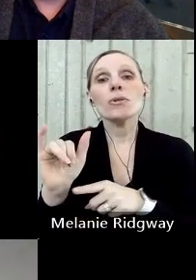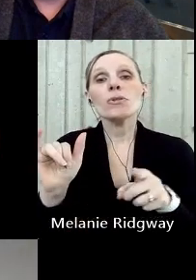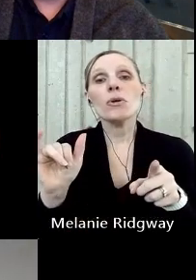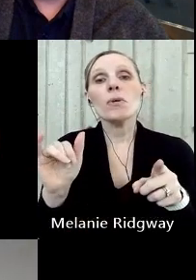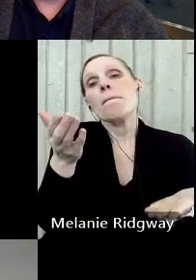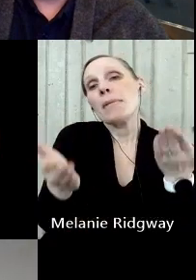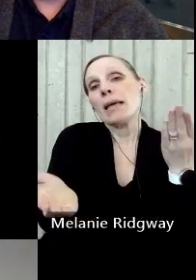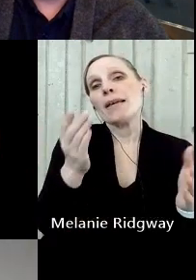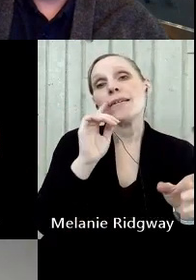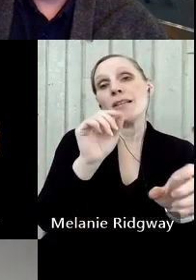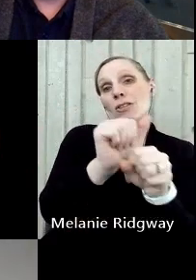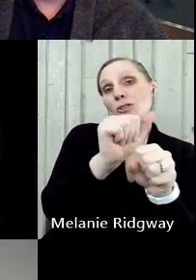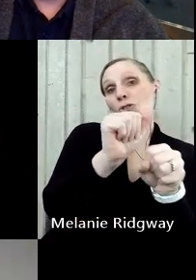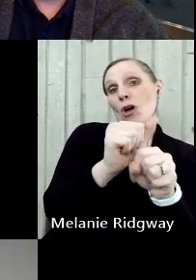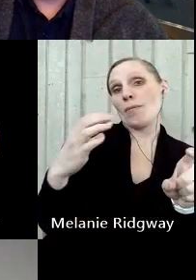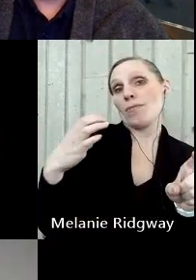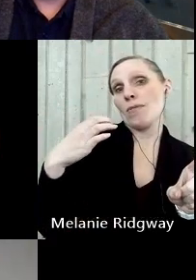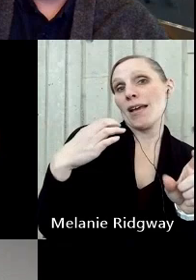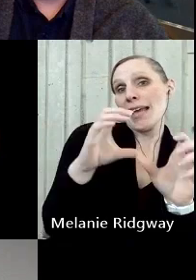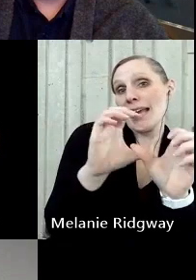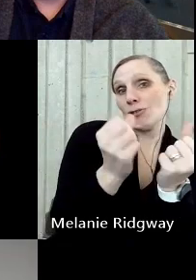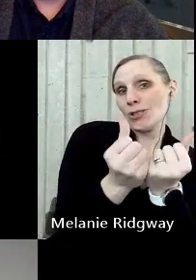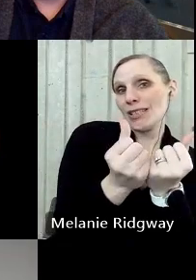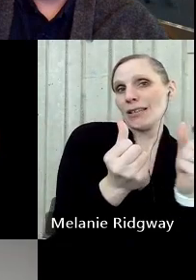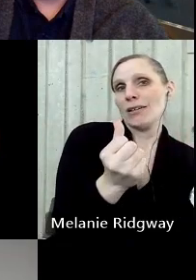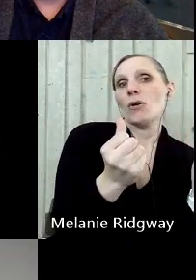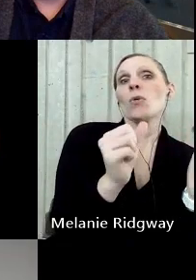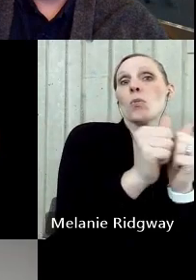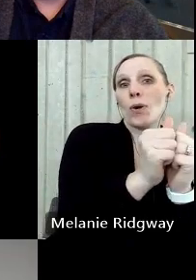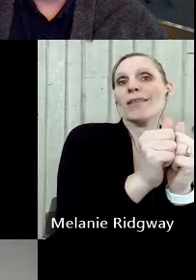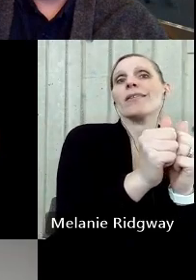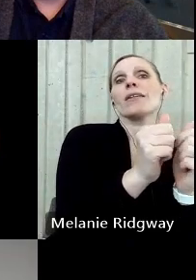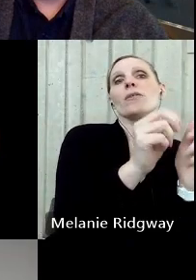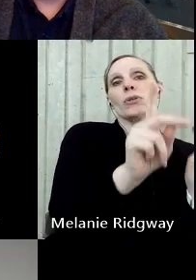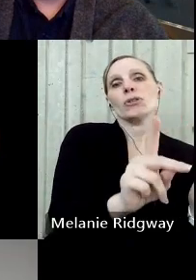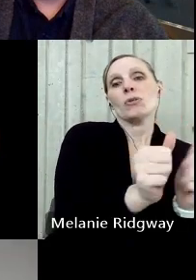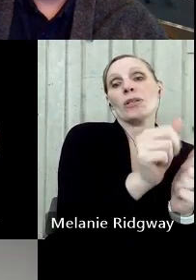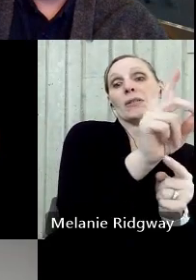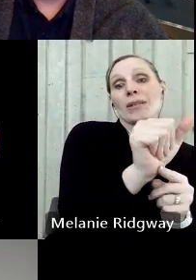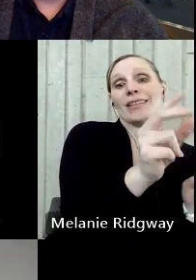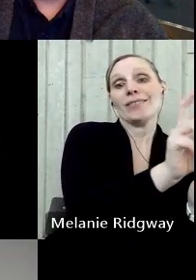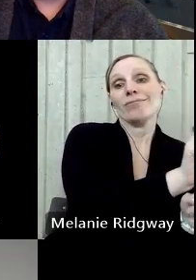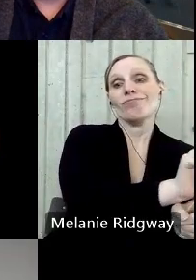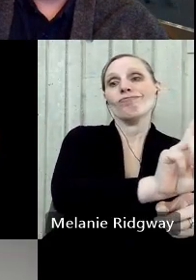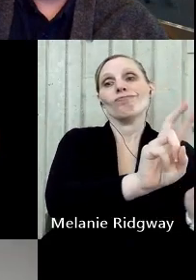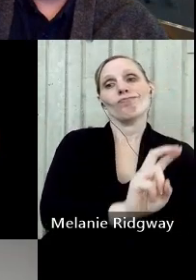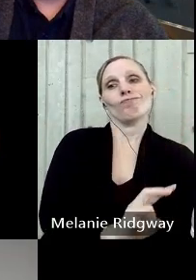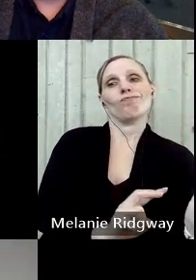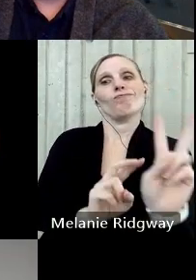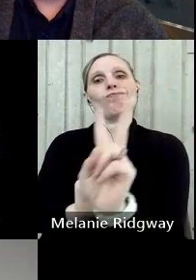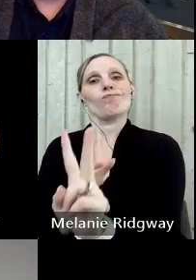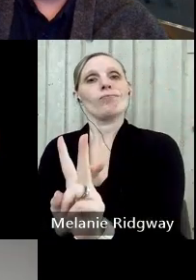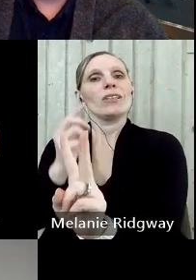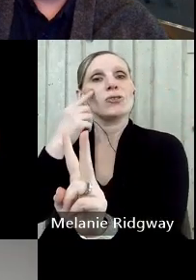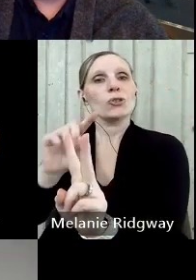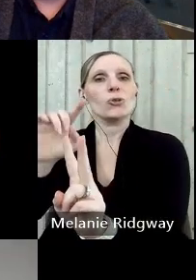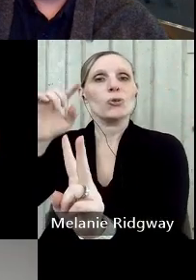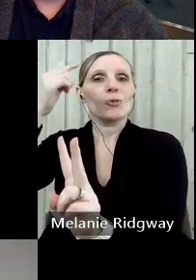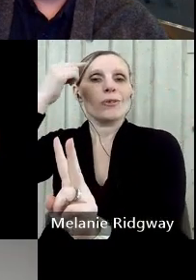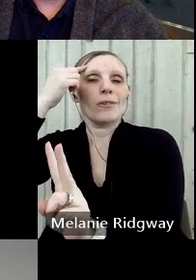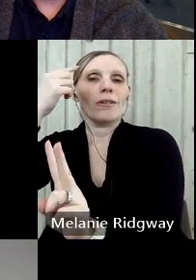in the questions. So those options are all there in the support mechanisms. And the employer does understand, because